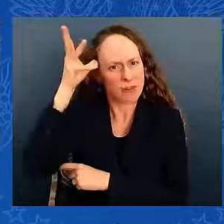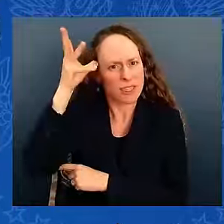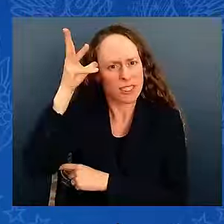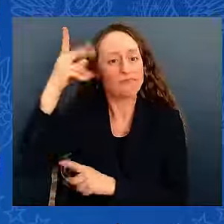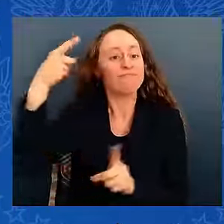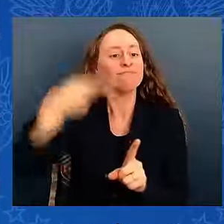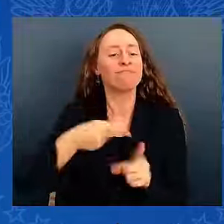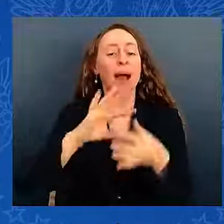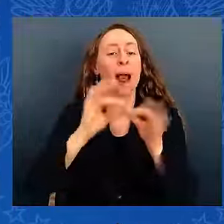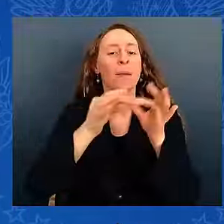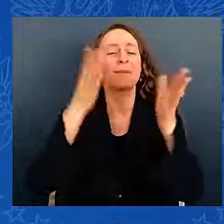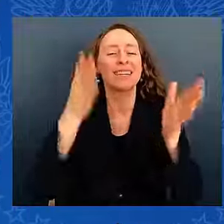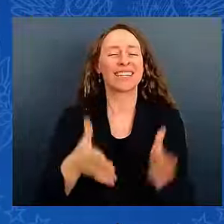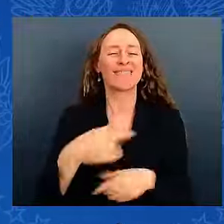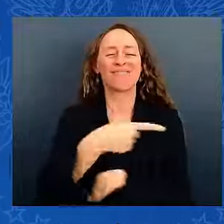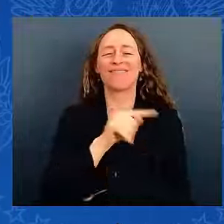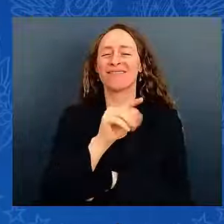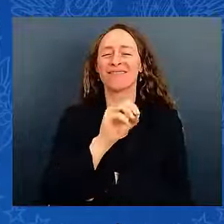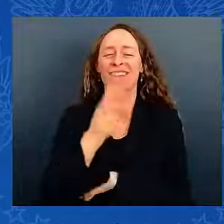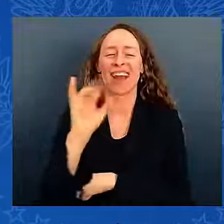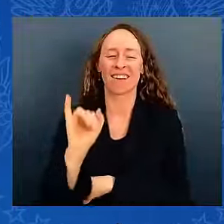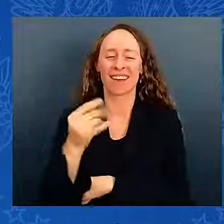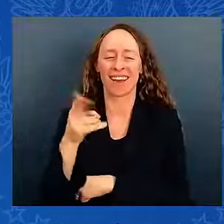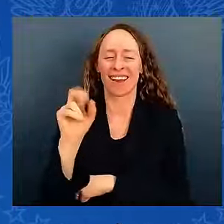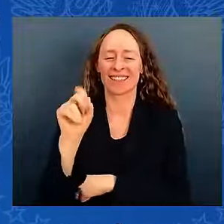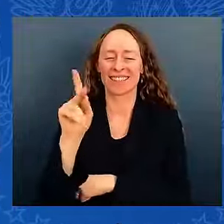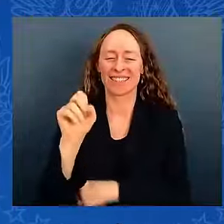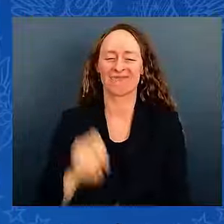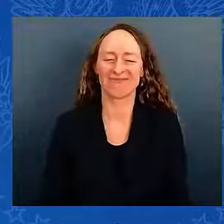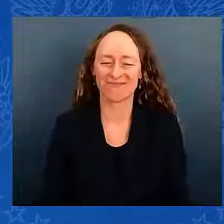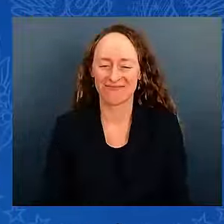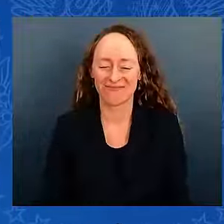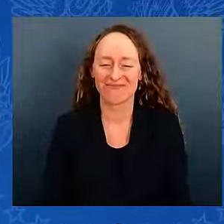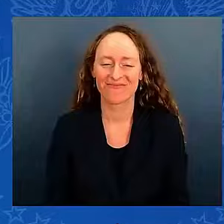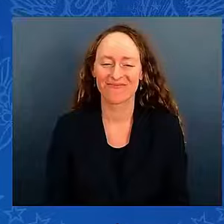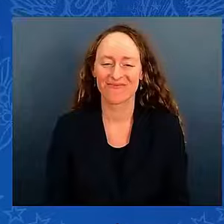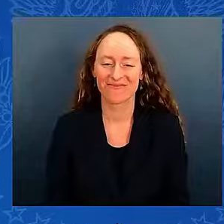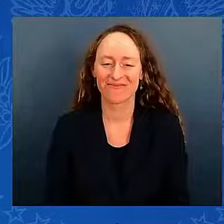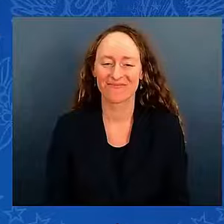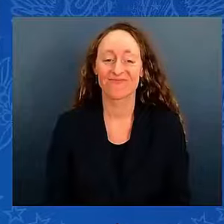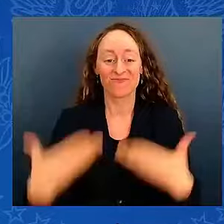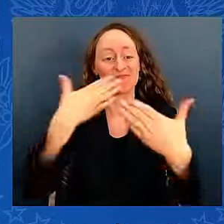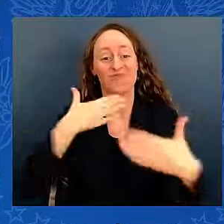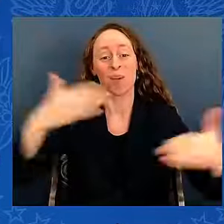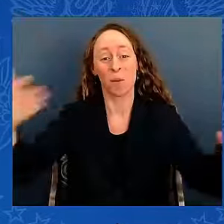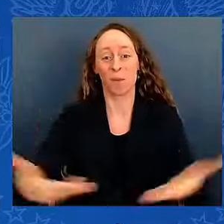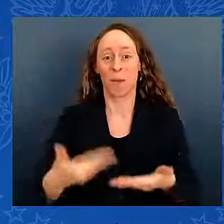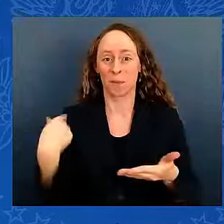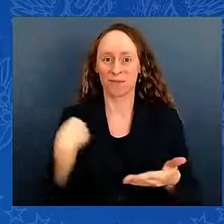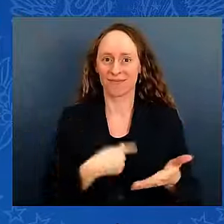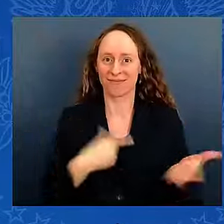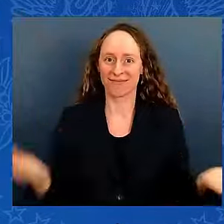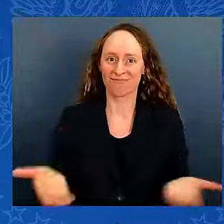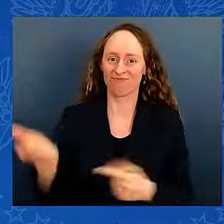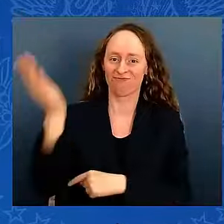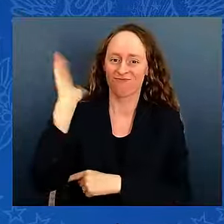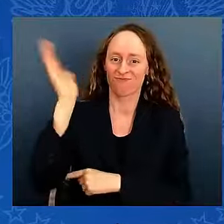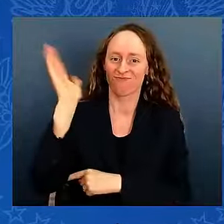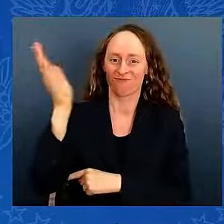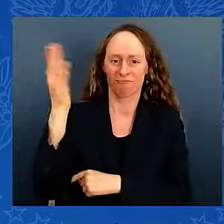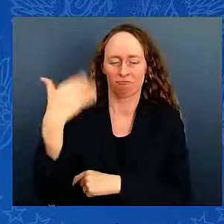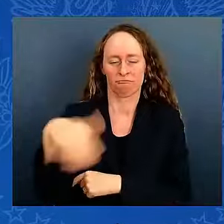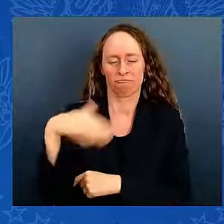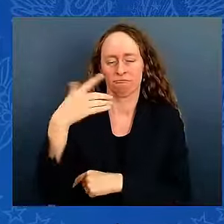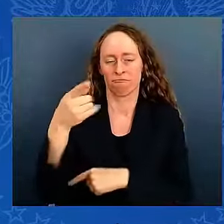Thank you, President Biden, for hosting us today and for your continuous support of Team USA. My wife Ying and I were